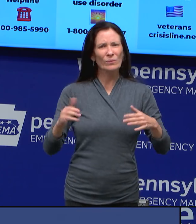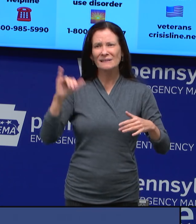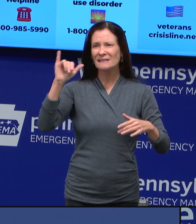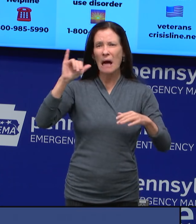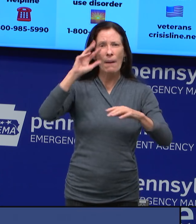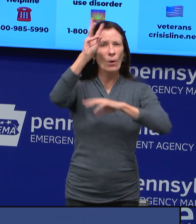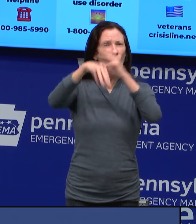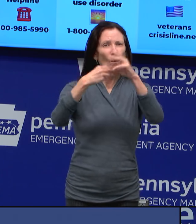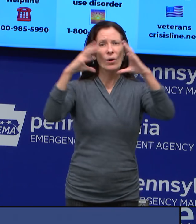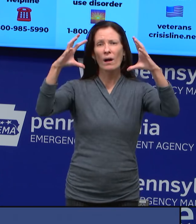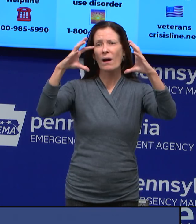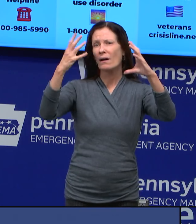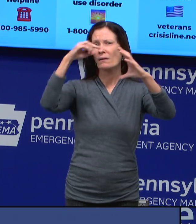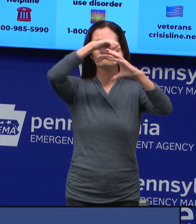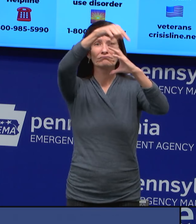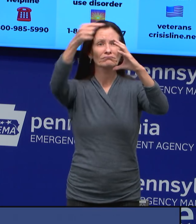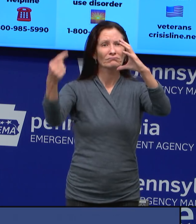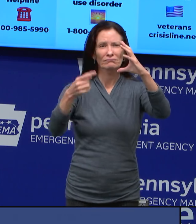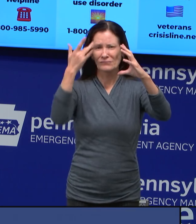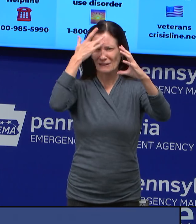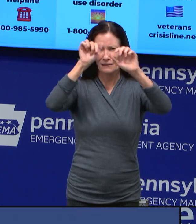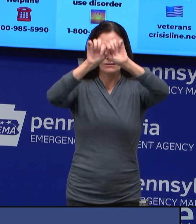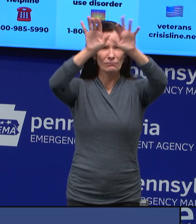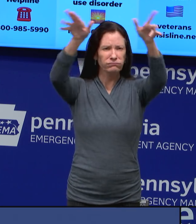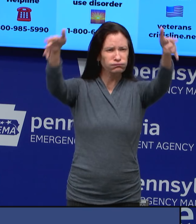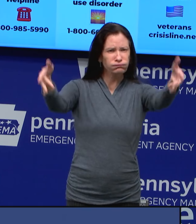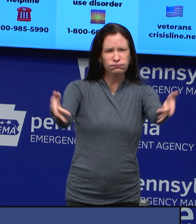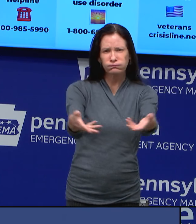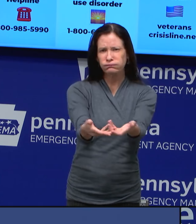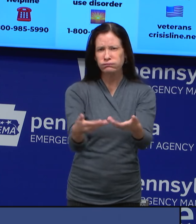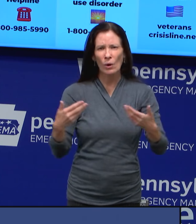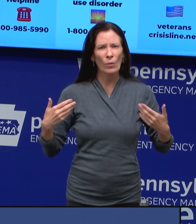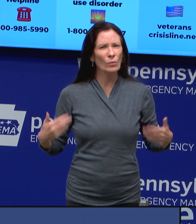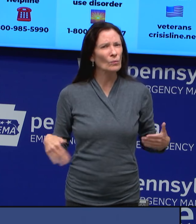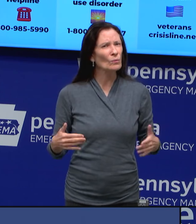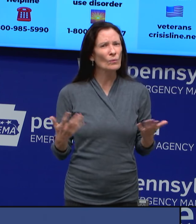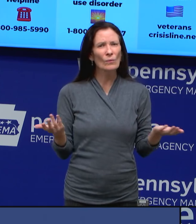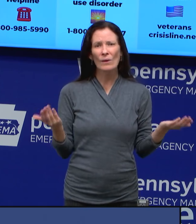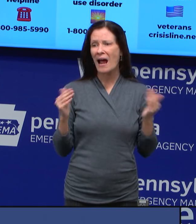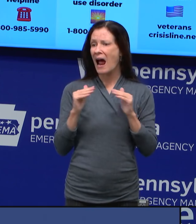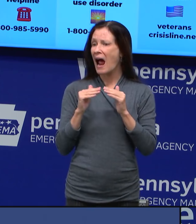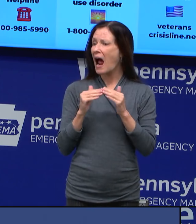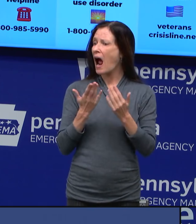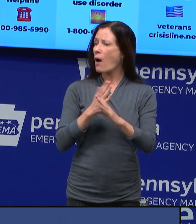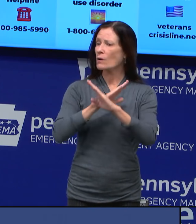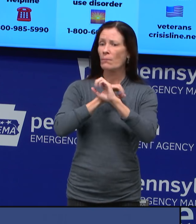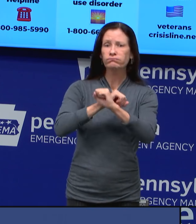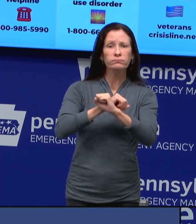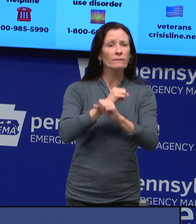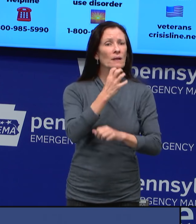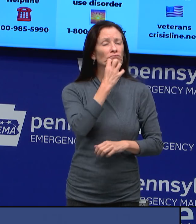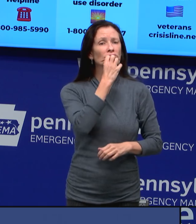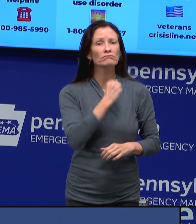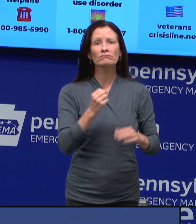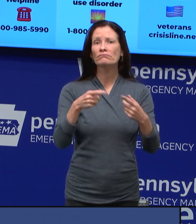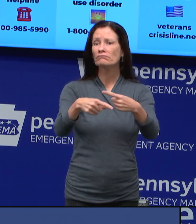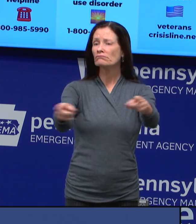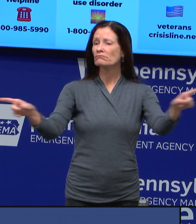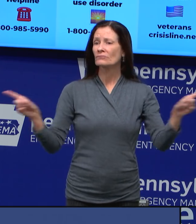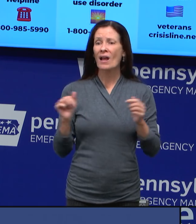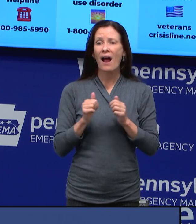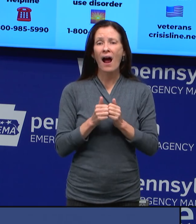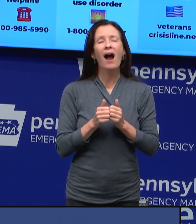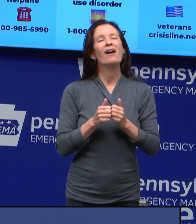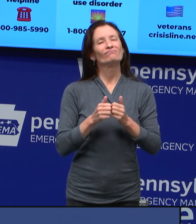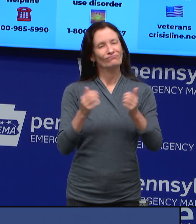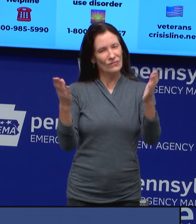so the way to prevent the spread was the mitigation techniques, the closure of schools, the closure of non-essential businesses, and the